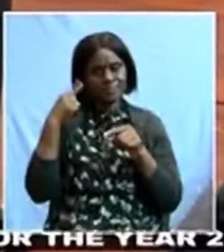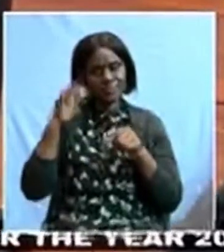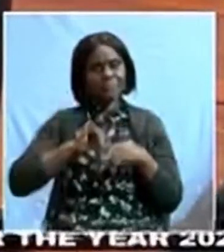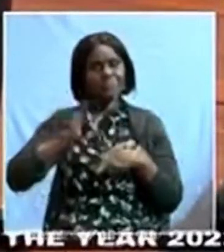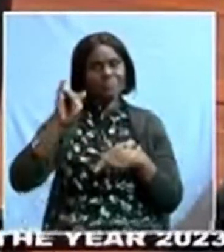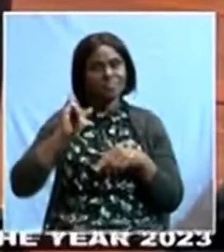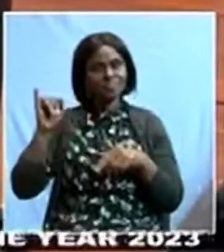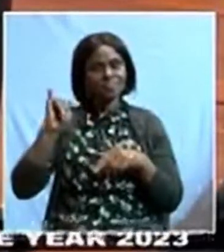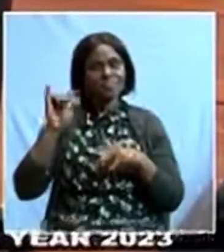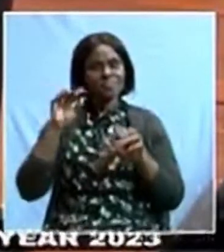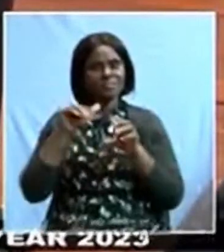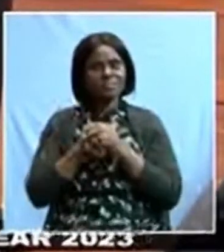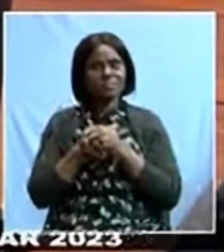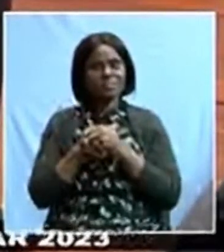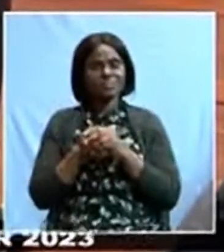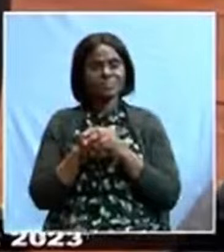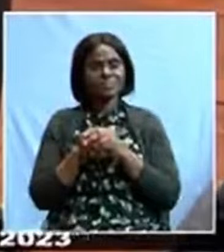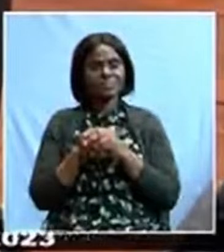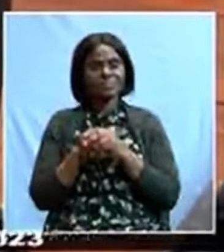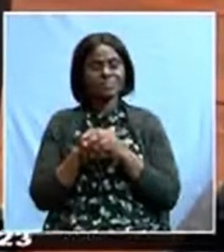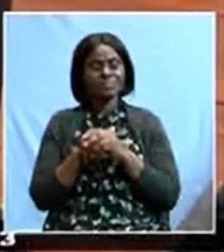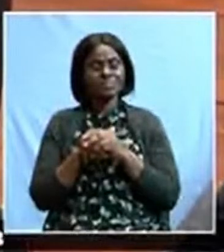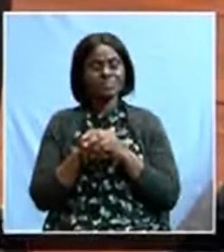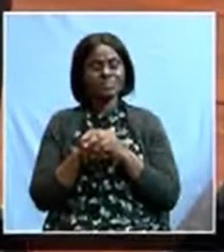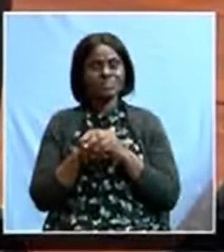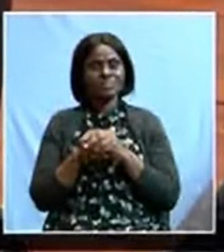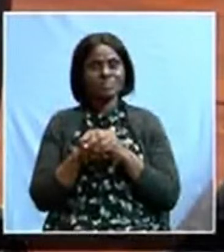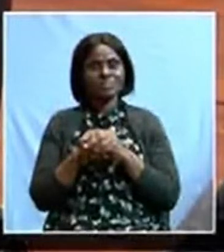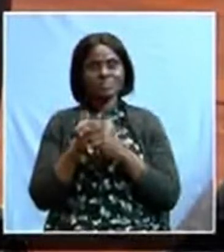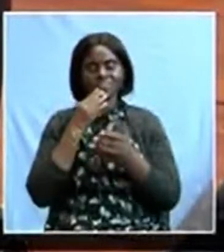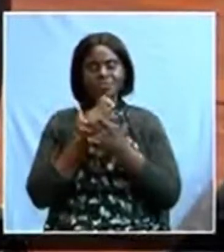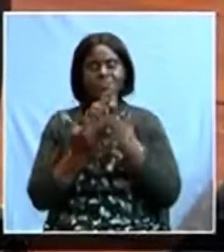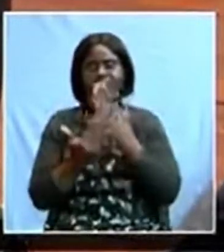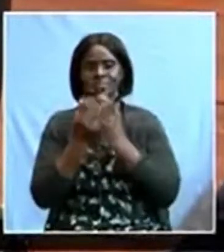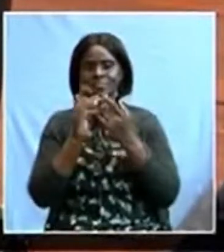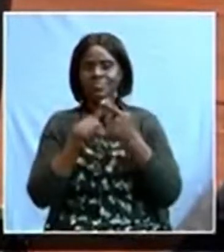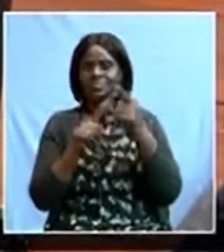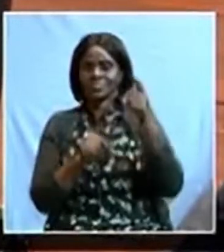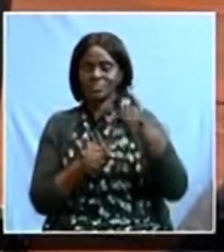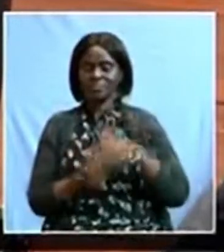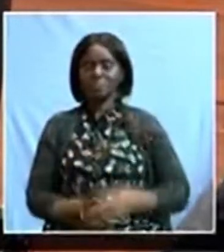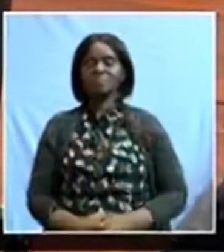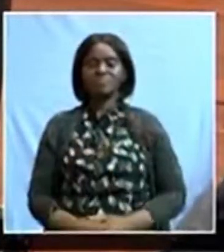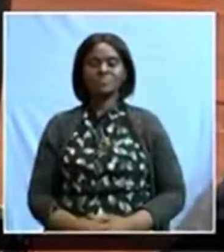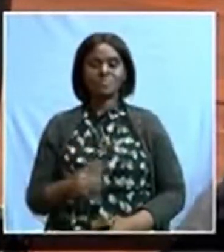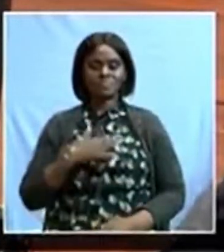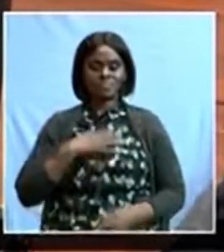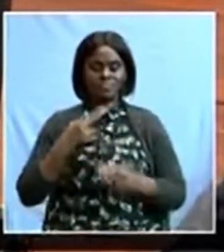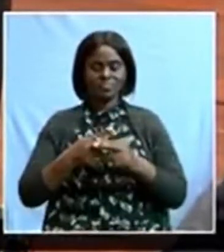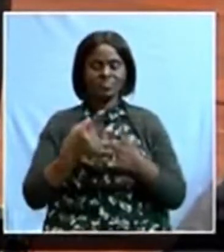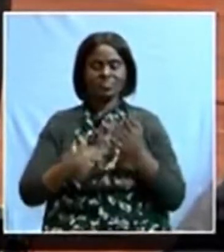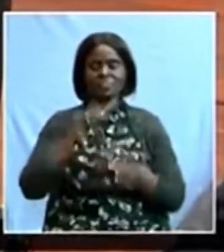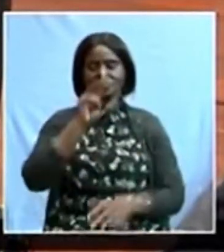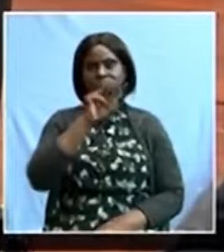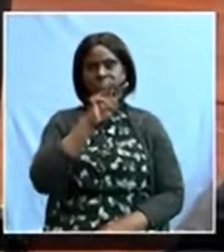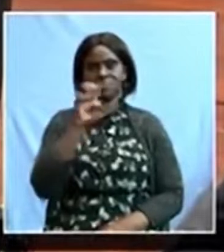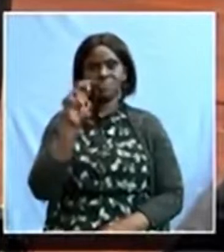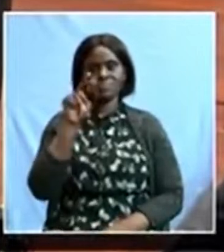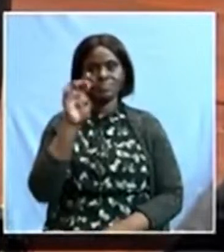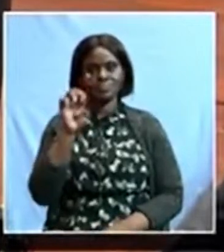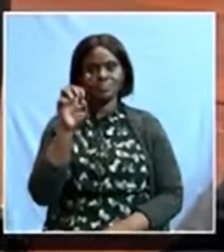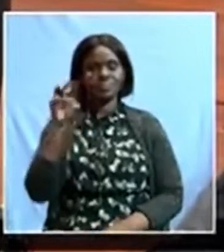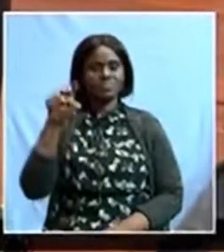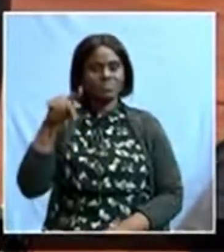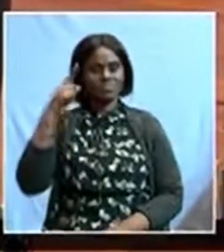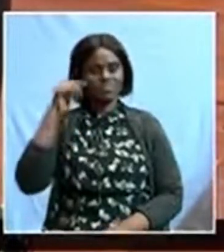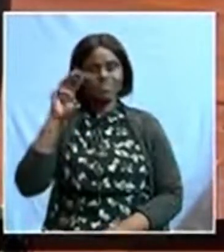Itezhi in the background there. Good morning to you. I'm Luhamba Mwene, Member of Parliament for Mangango. Thank